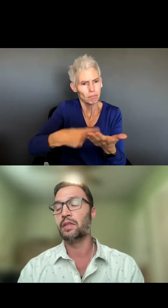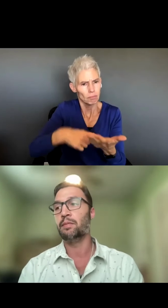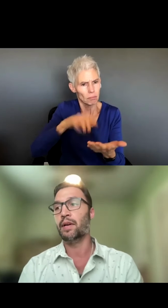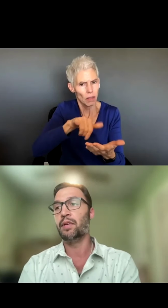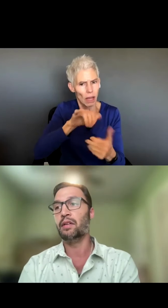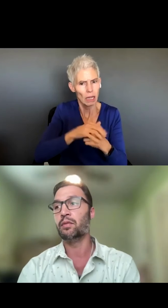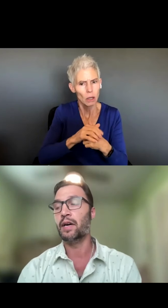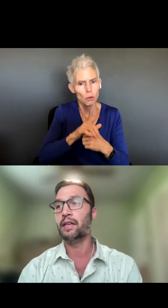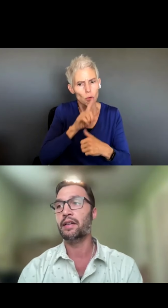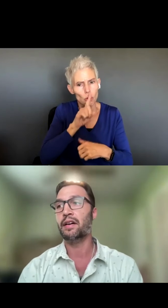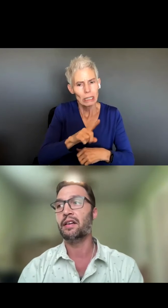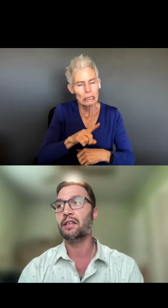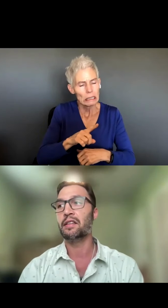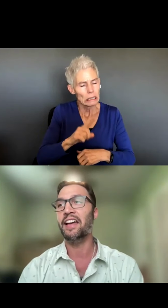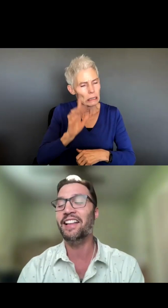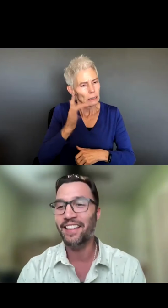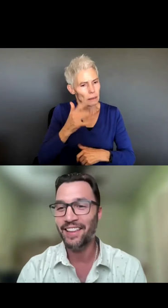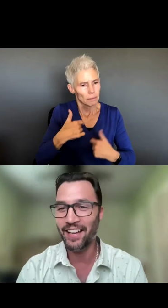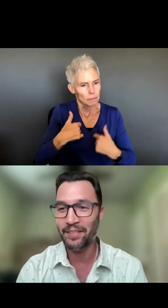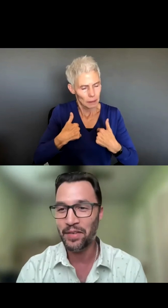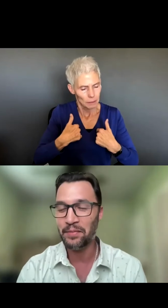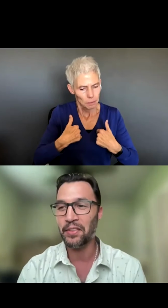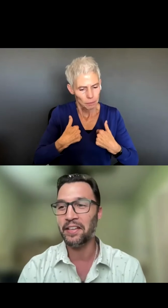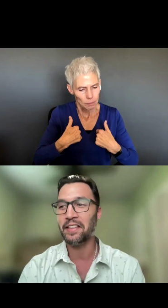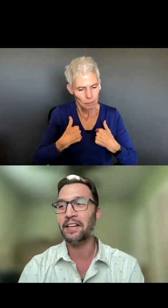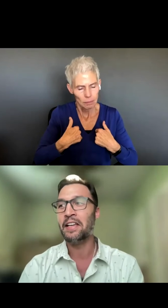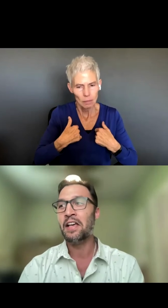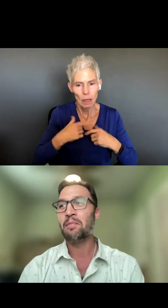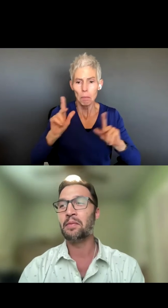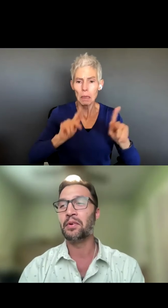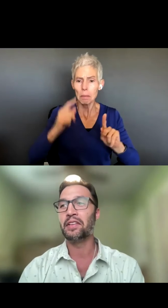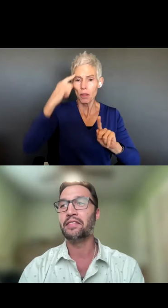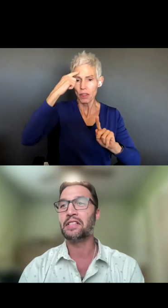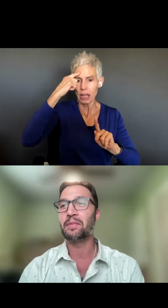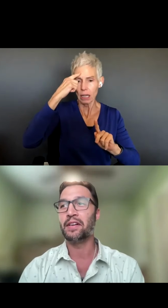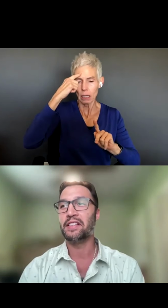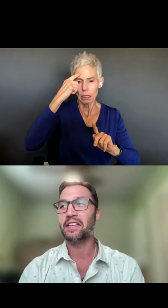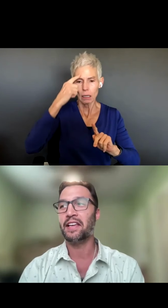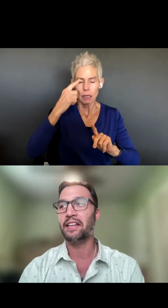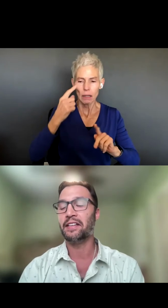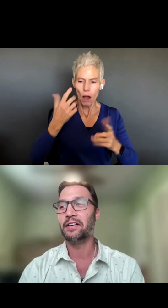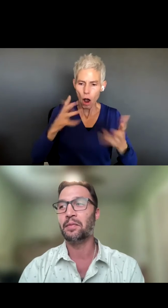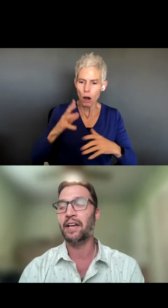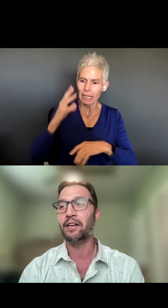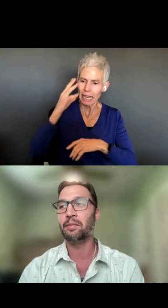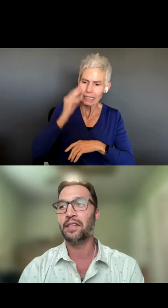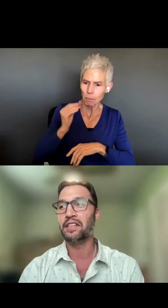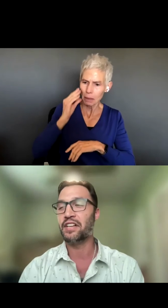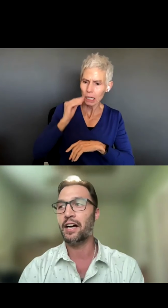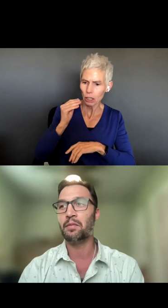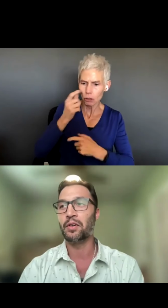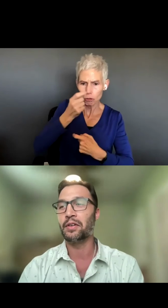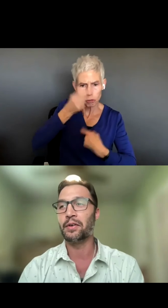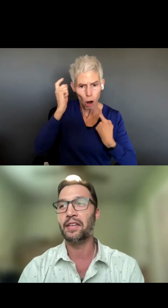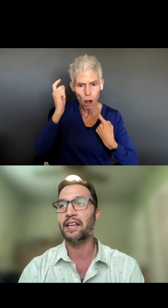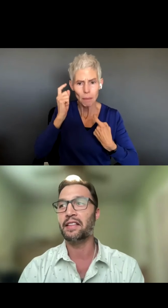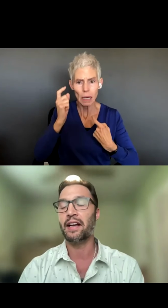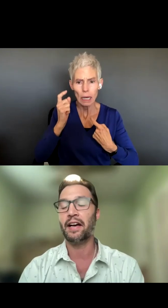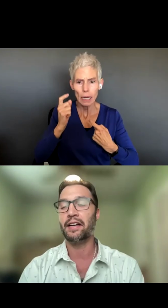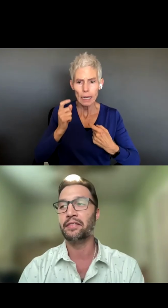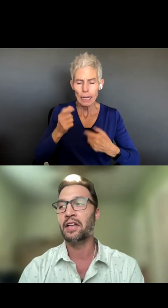that's a really pet peeve of mine, that people think that people with lived experience can't, man up to the job